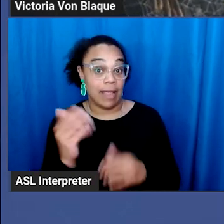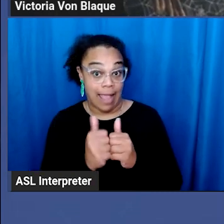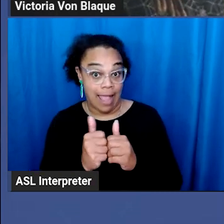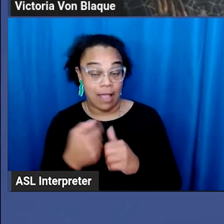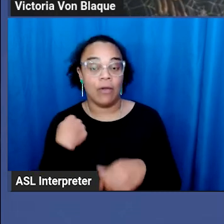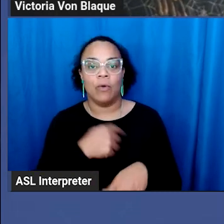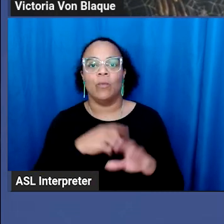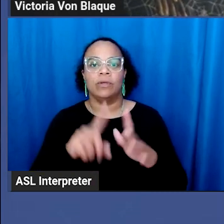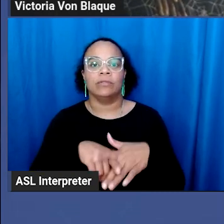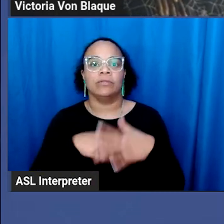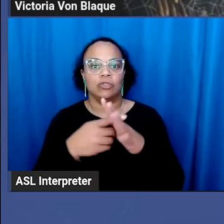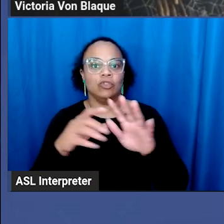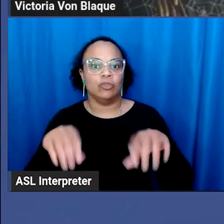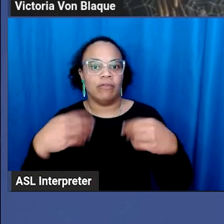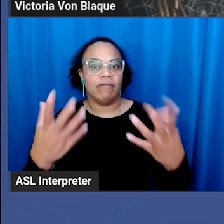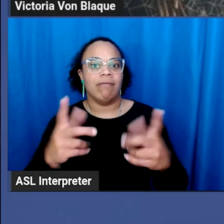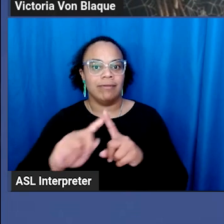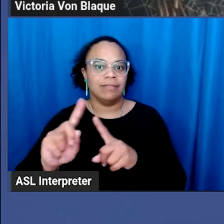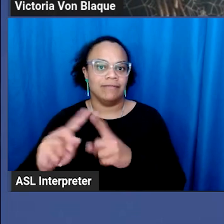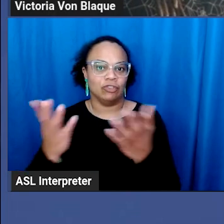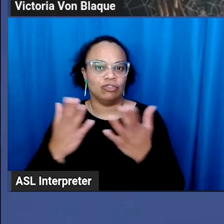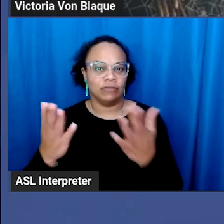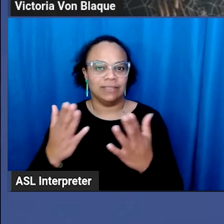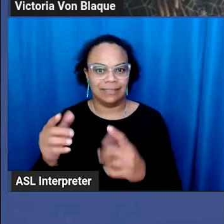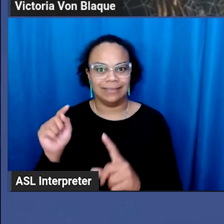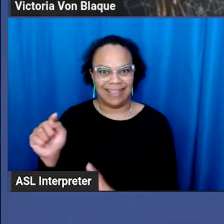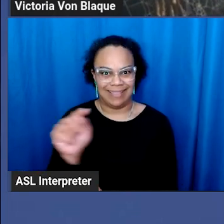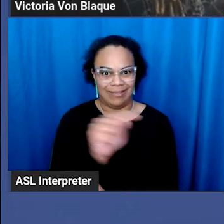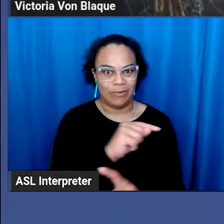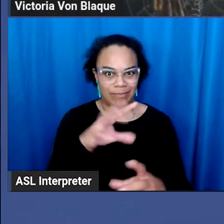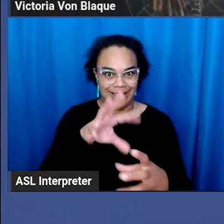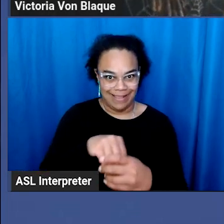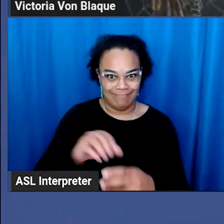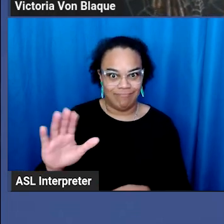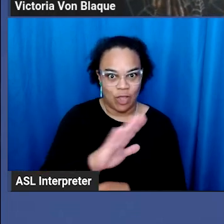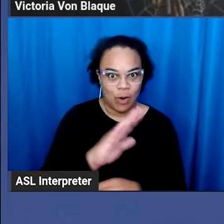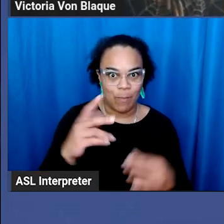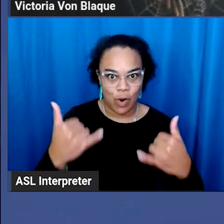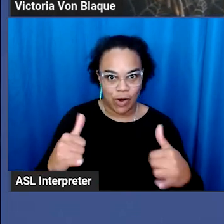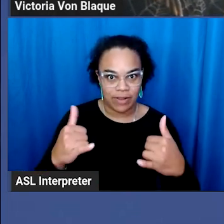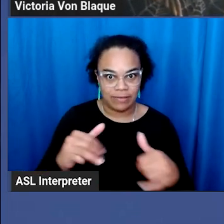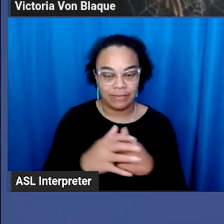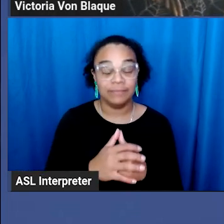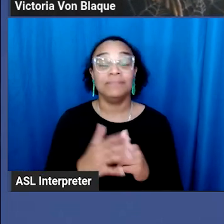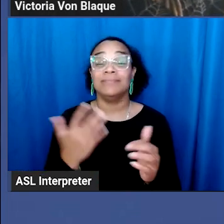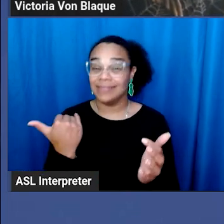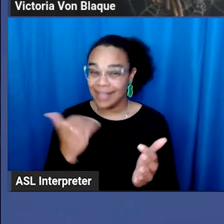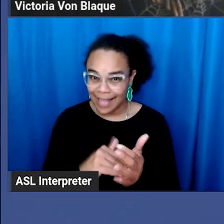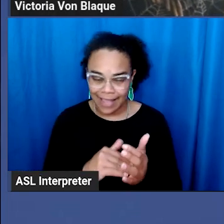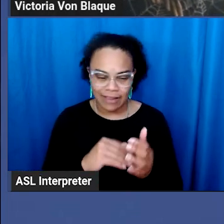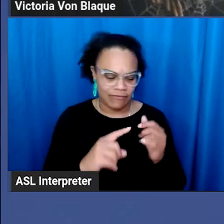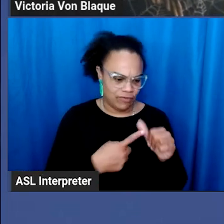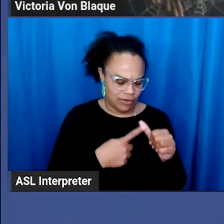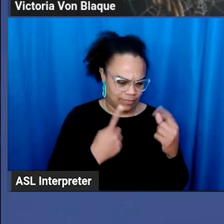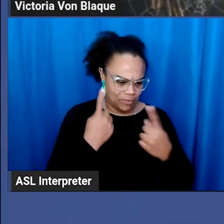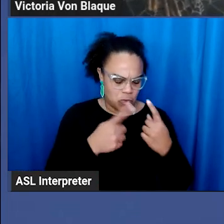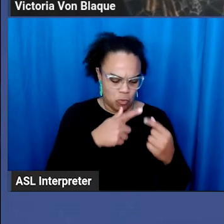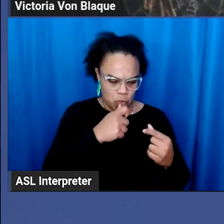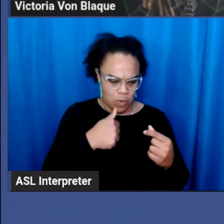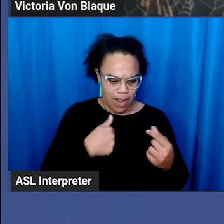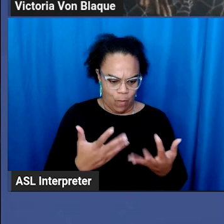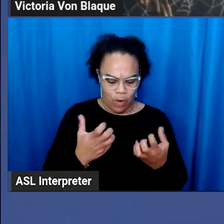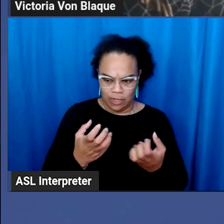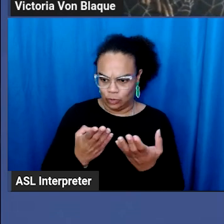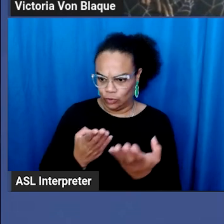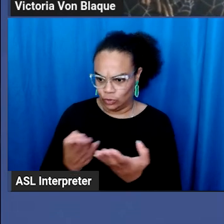different services at these parties. Again, thinking about who you're looking to serve and